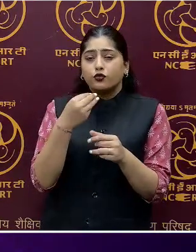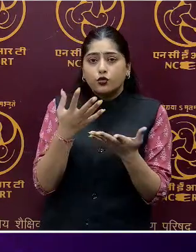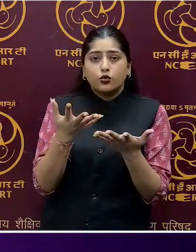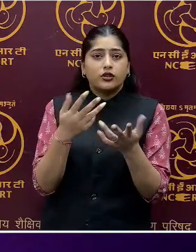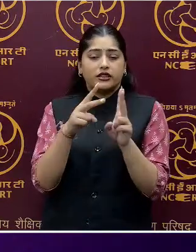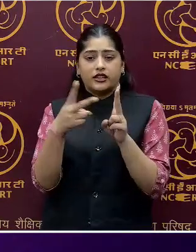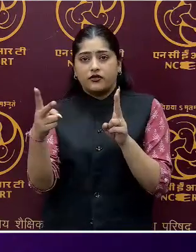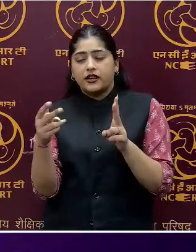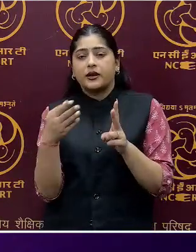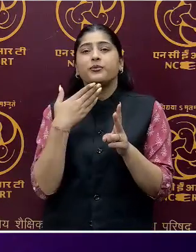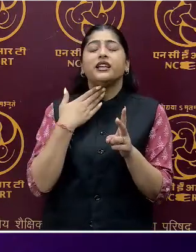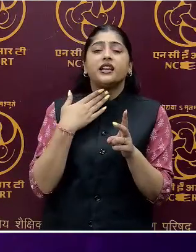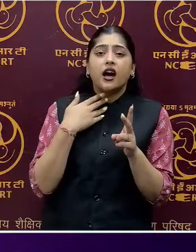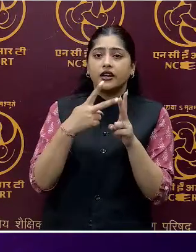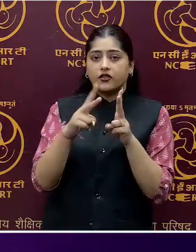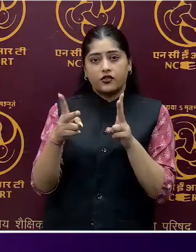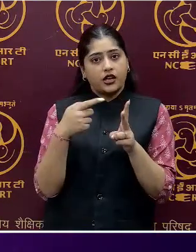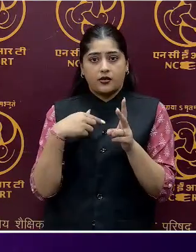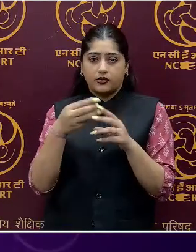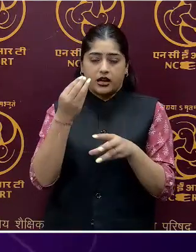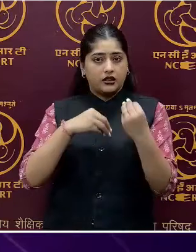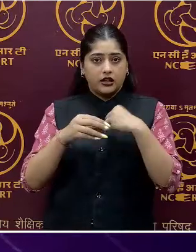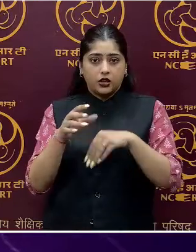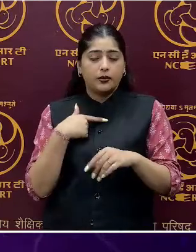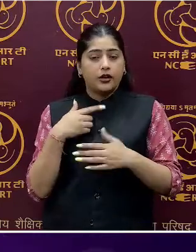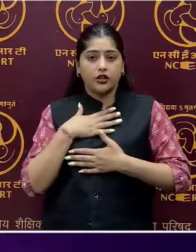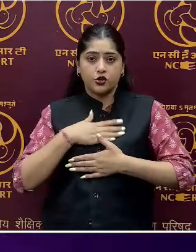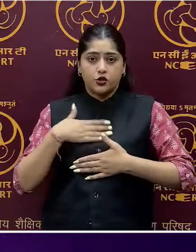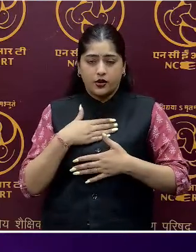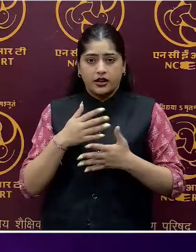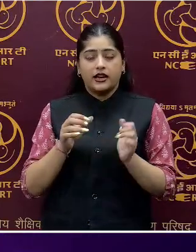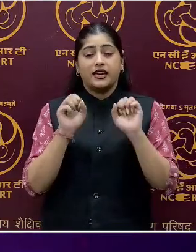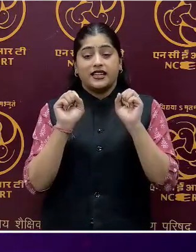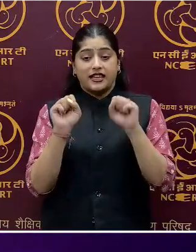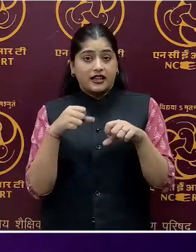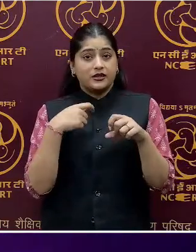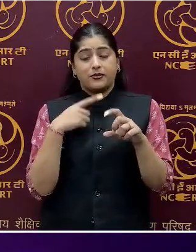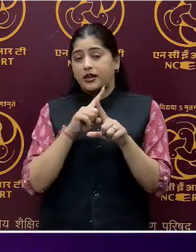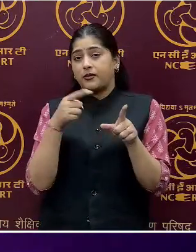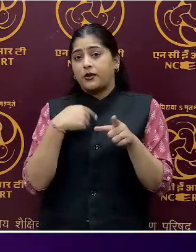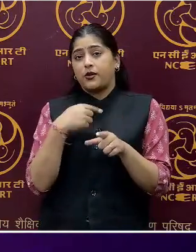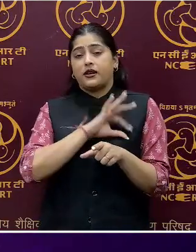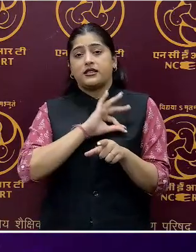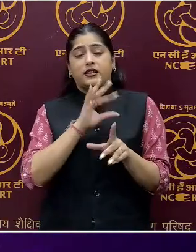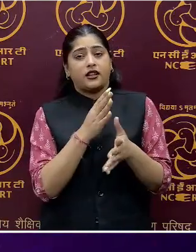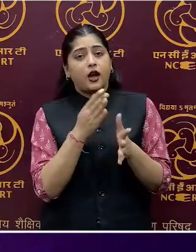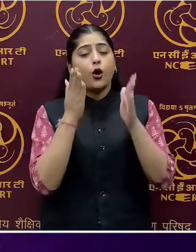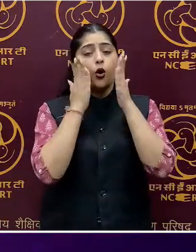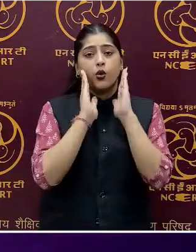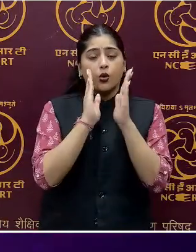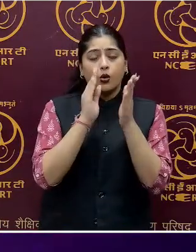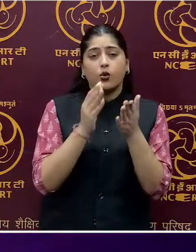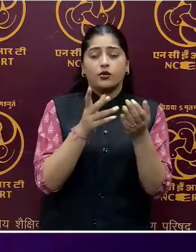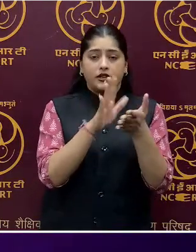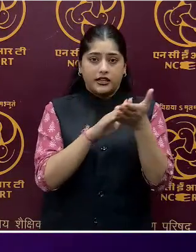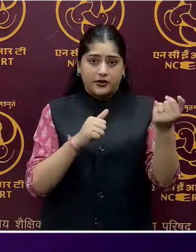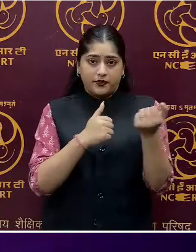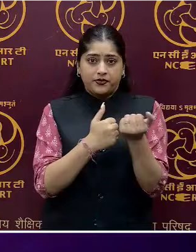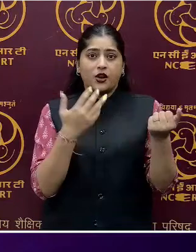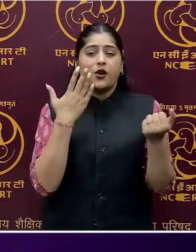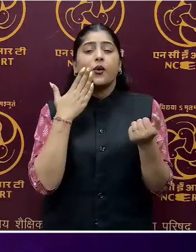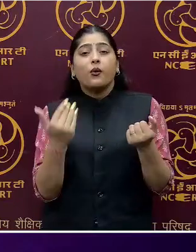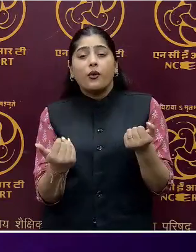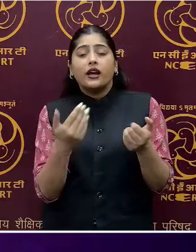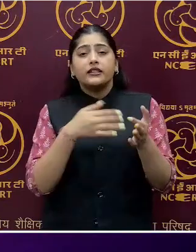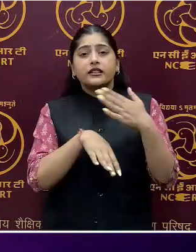favorite festival, and so you can see the vibrancy on my face, and I'm my gleaming eyes that Holi is